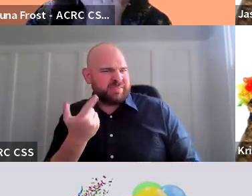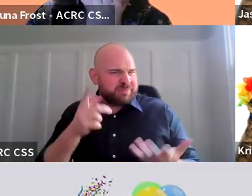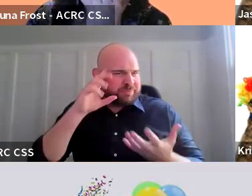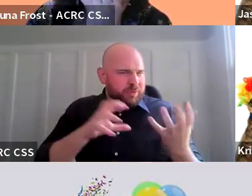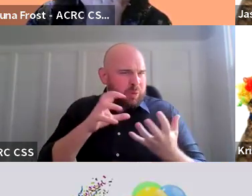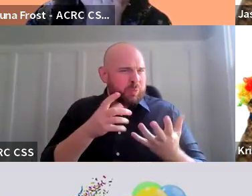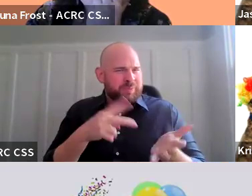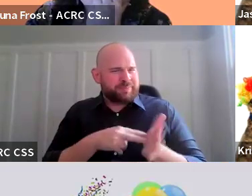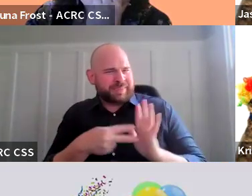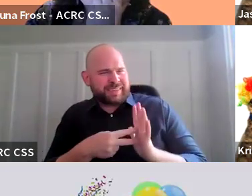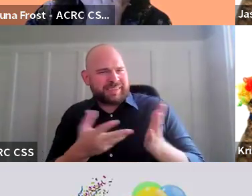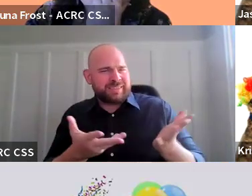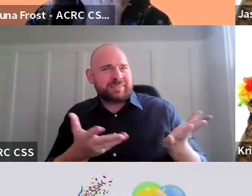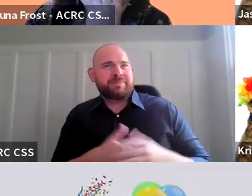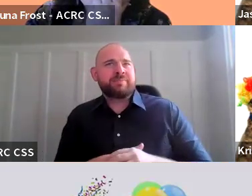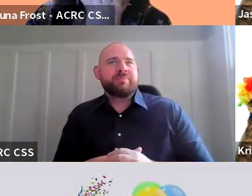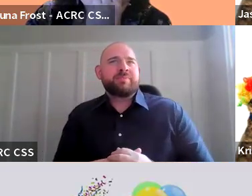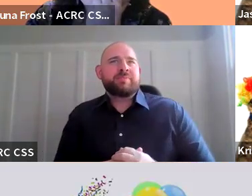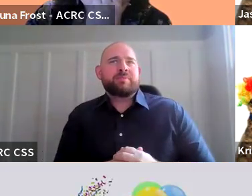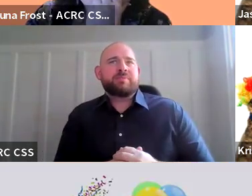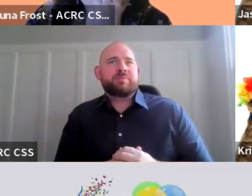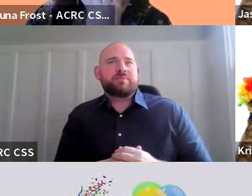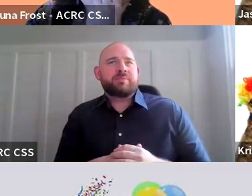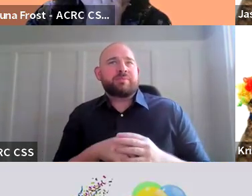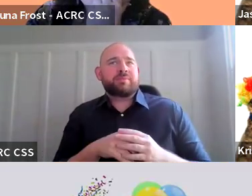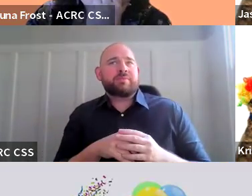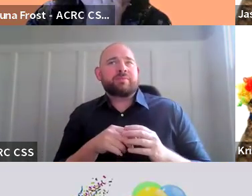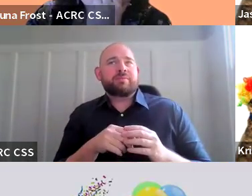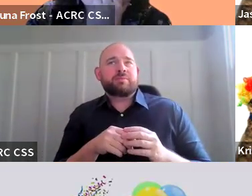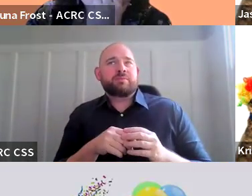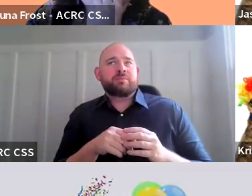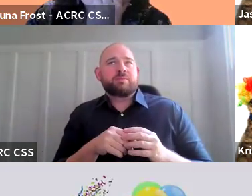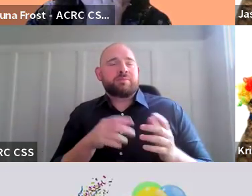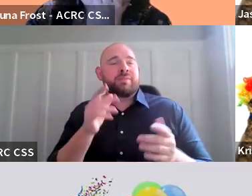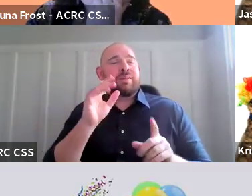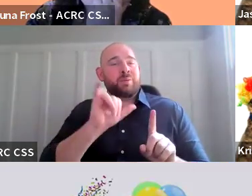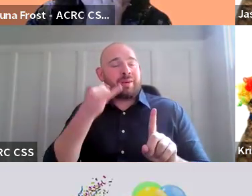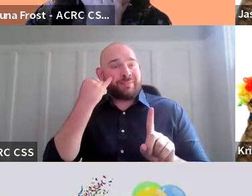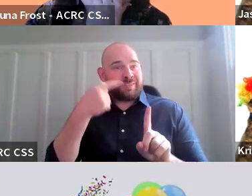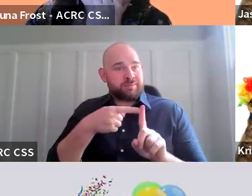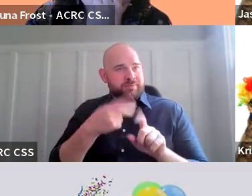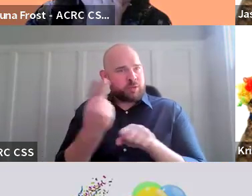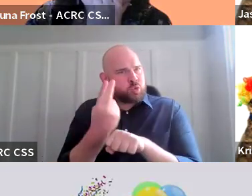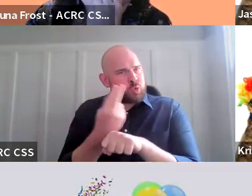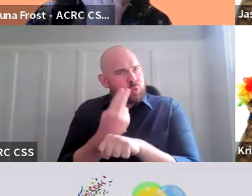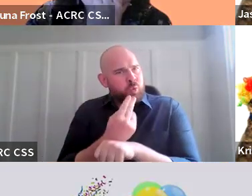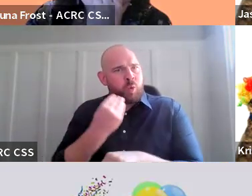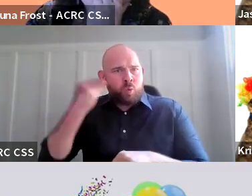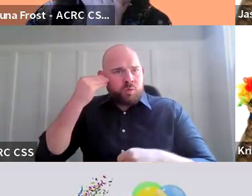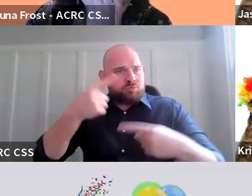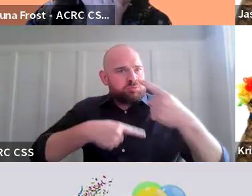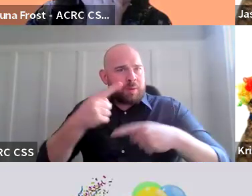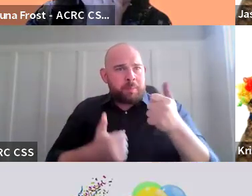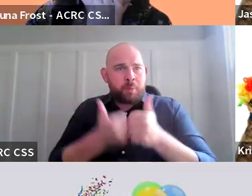community, they most likely would not understand. They would be confused and not be sure what we meant.